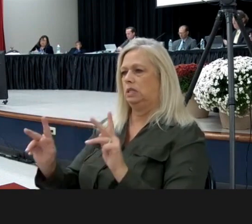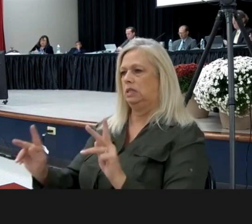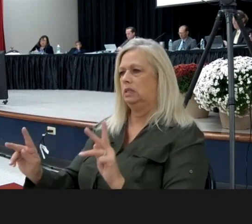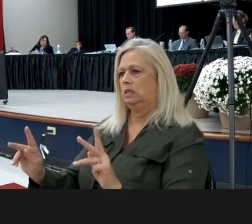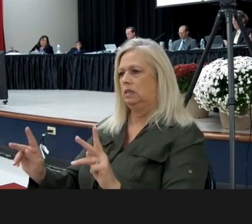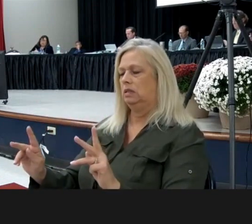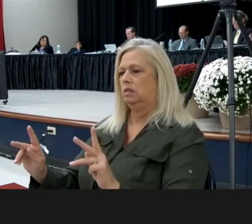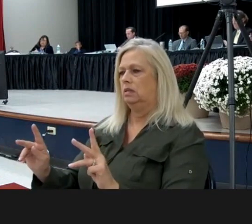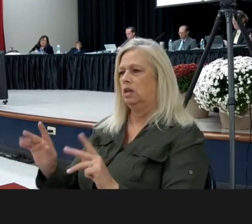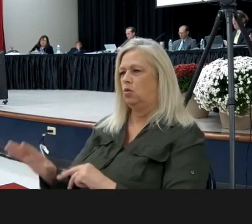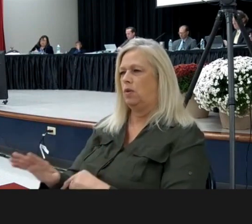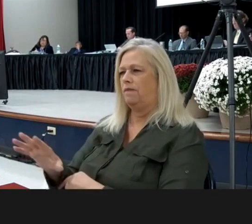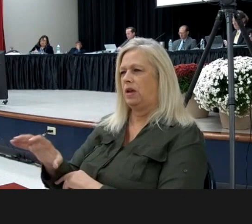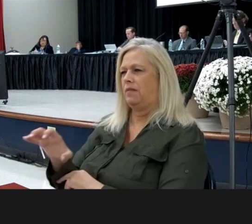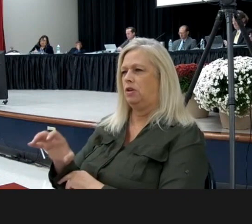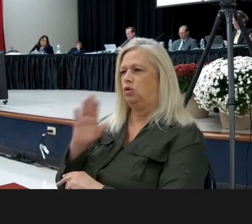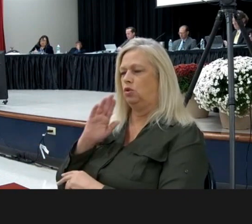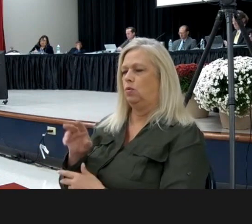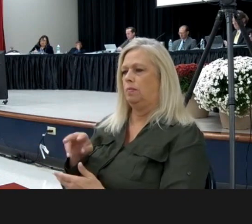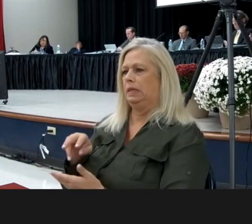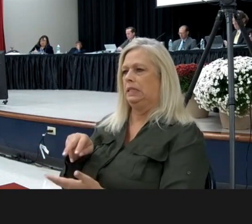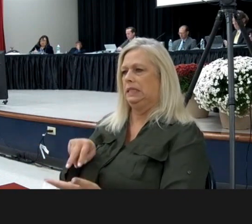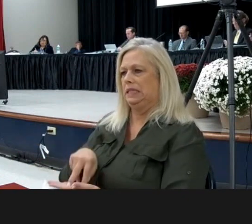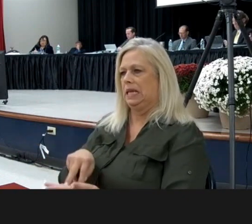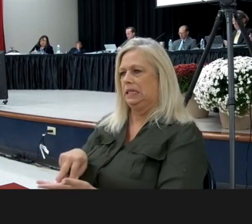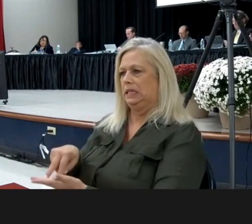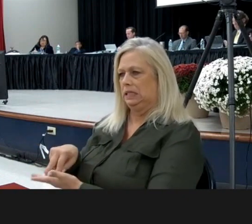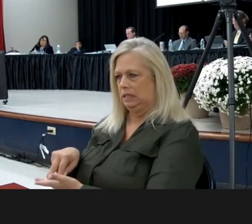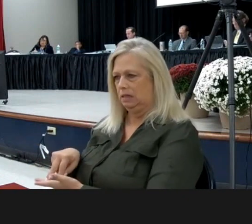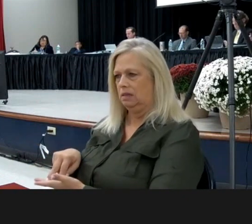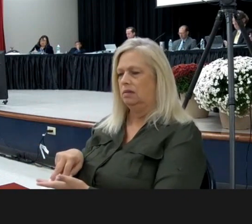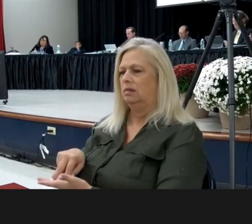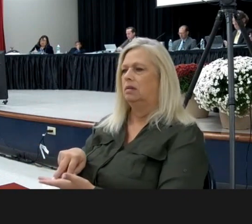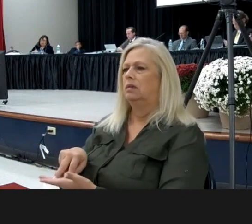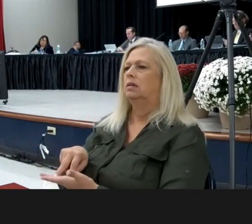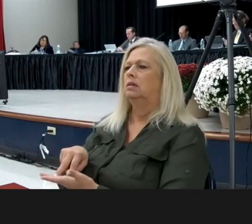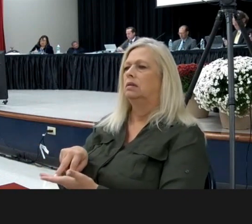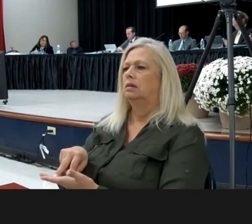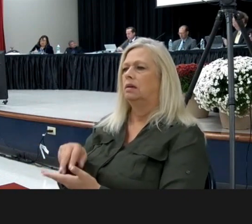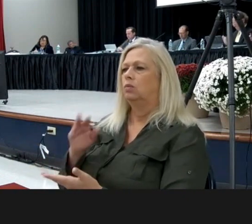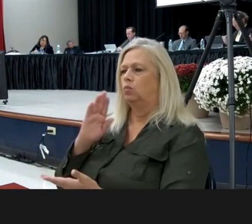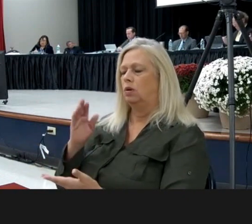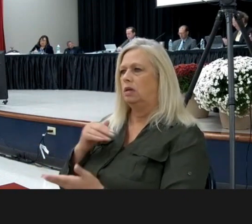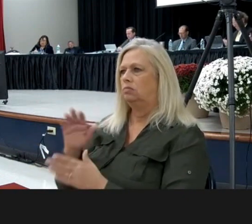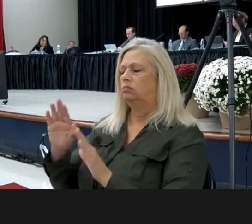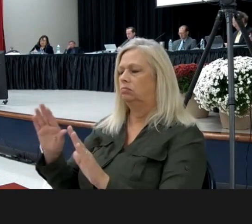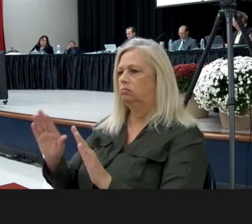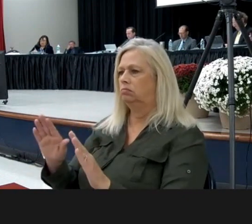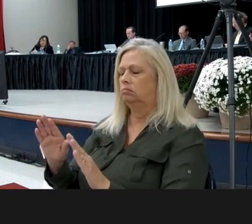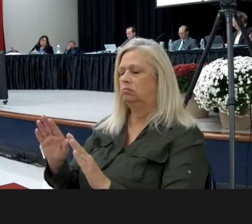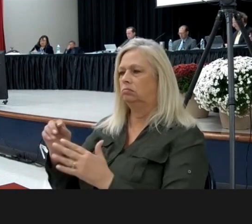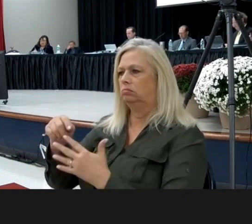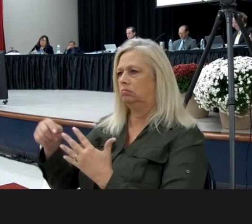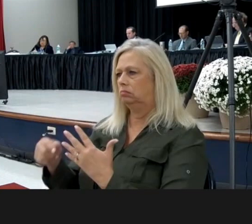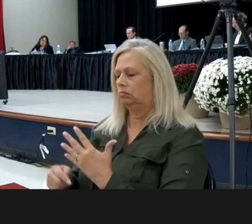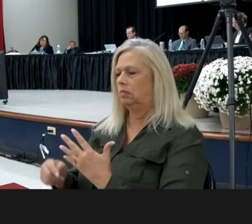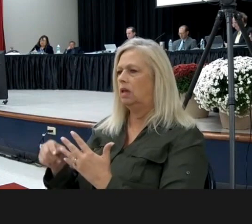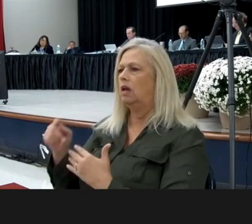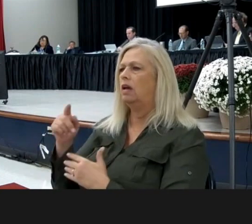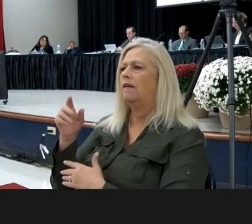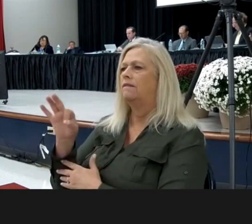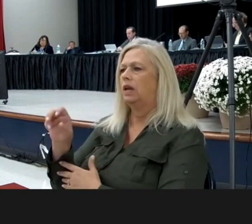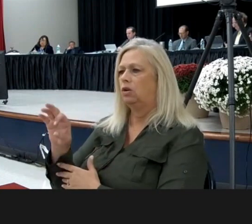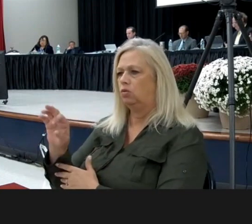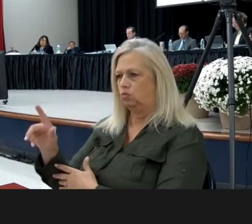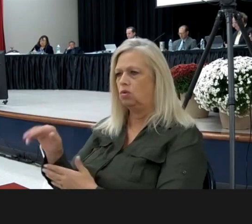about 500 of those will be standing room only. It's going to have some great features that our current Barrel Center, which houses basketball, currently